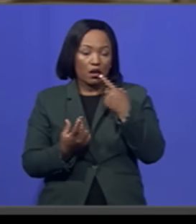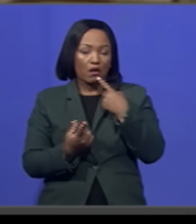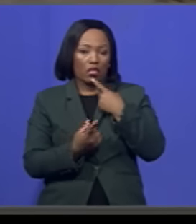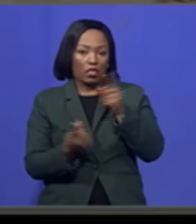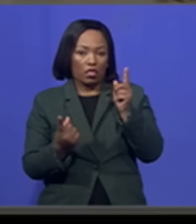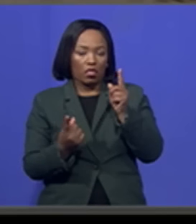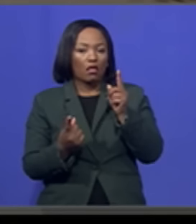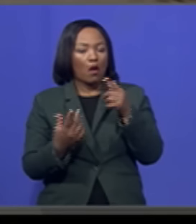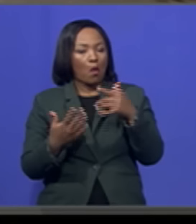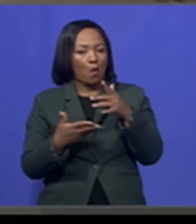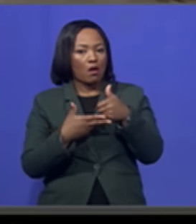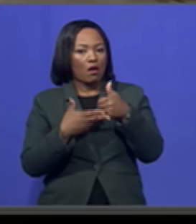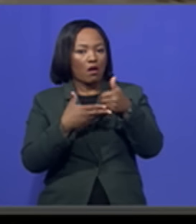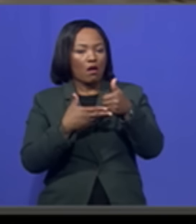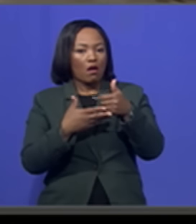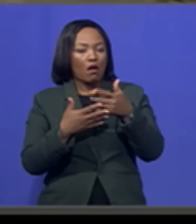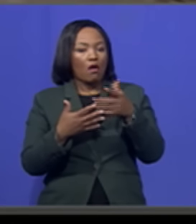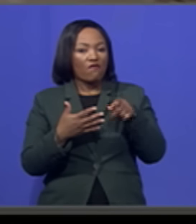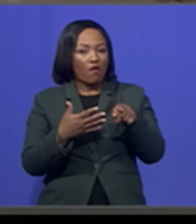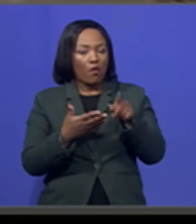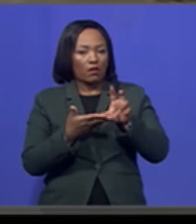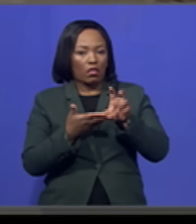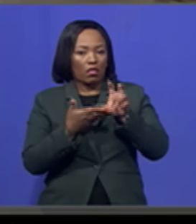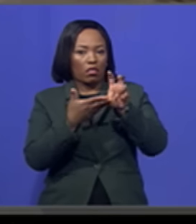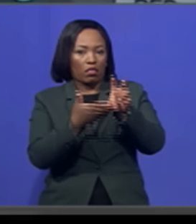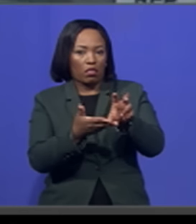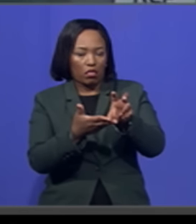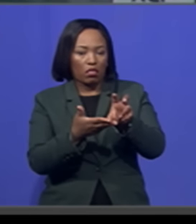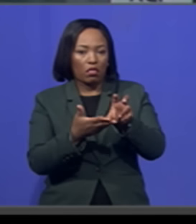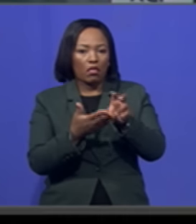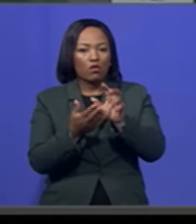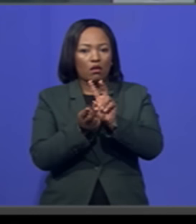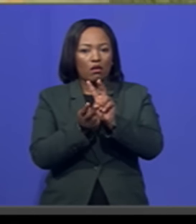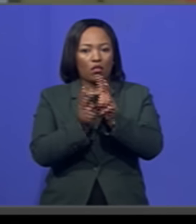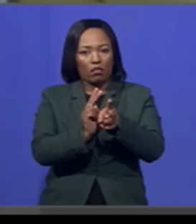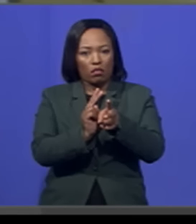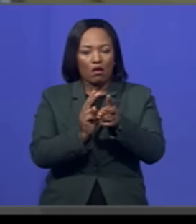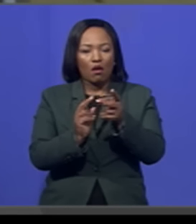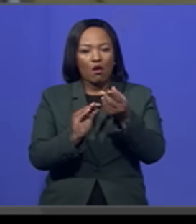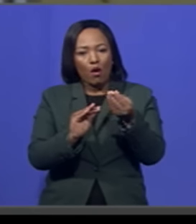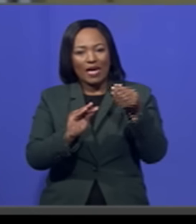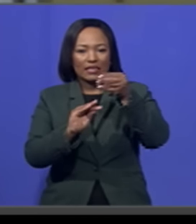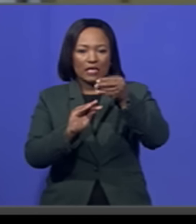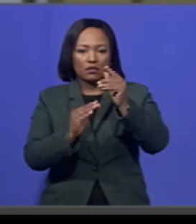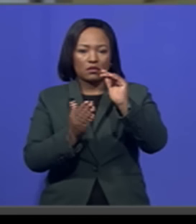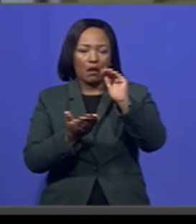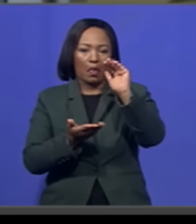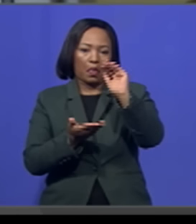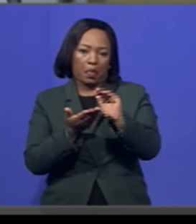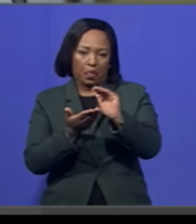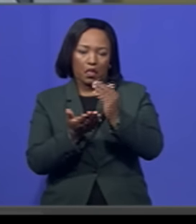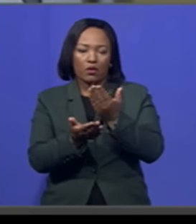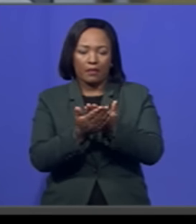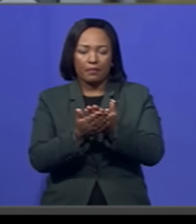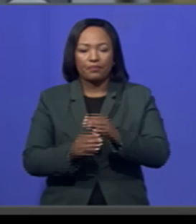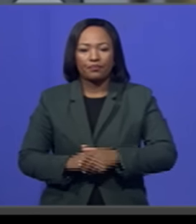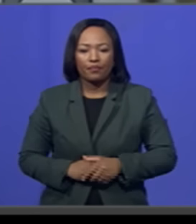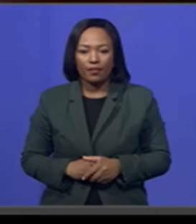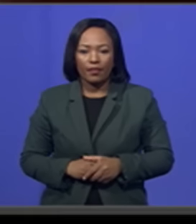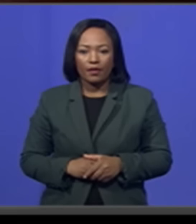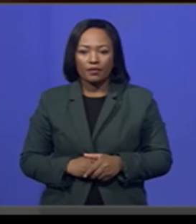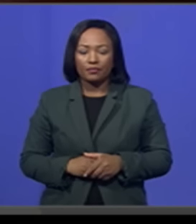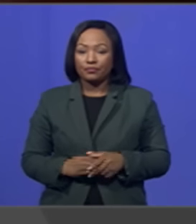ka tshepjwang ho tsa botsetedi le ho dumella mmuso ho kadima ka tswala e tlase. The message here is we need to keep going on the path